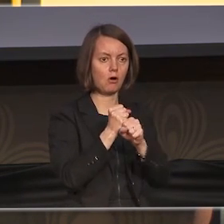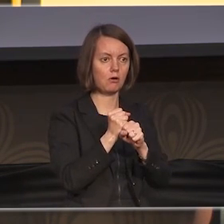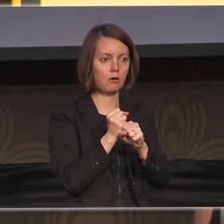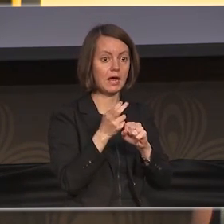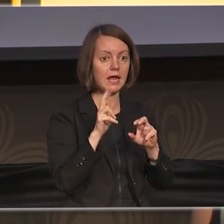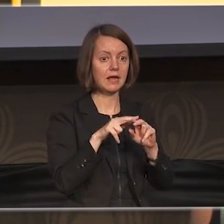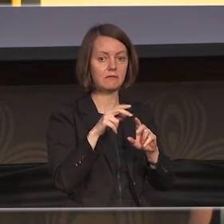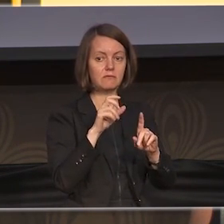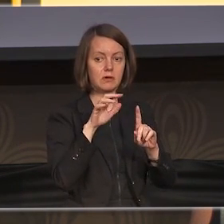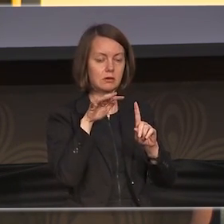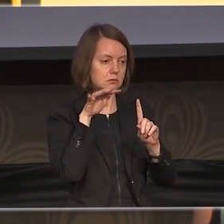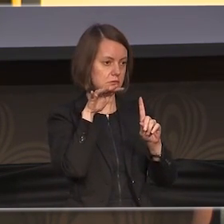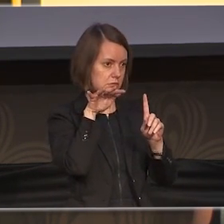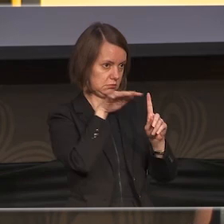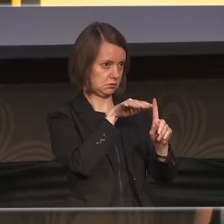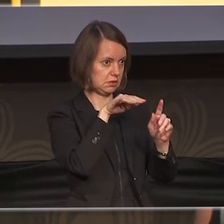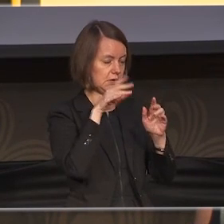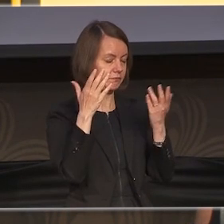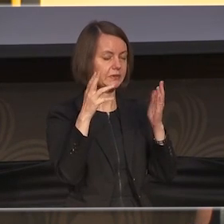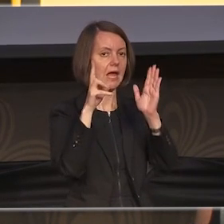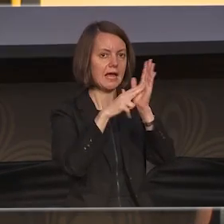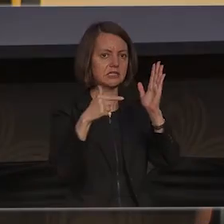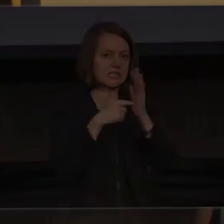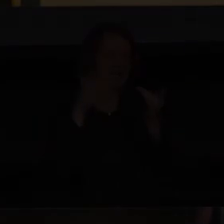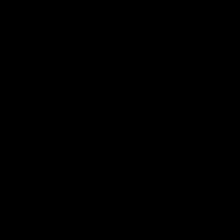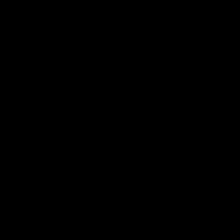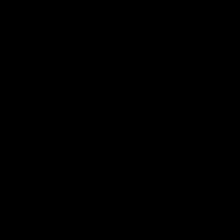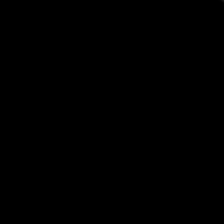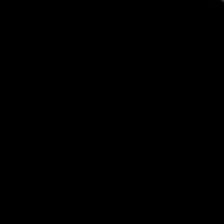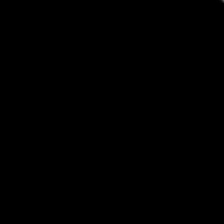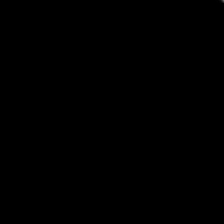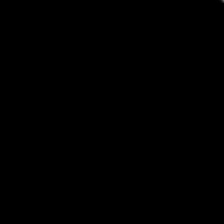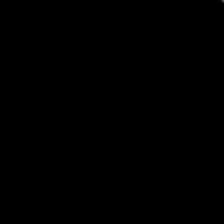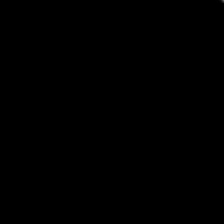An attack on Aboriginal people in the NT is an attack on Aboriginal people, the country